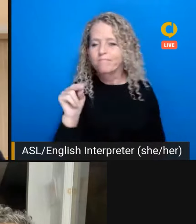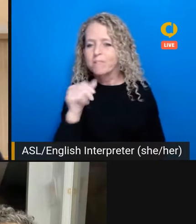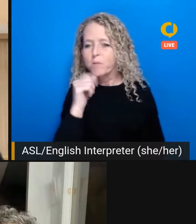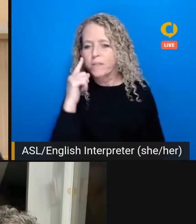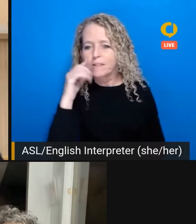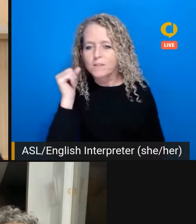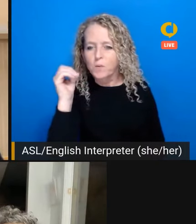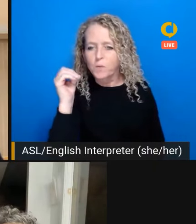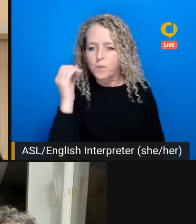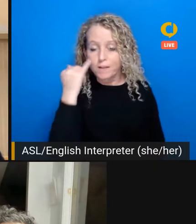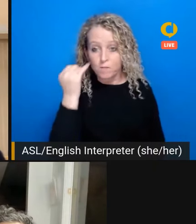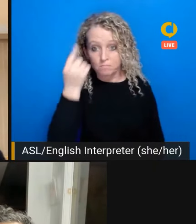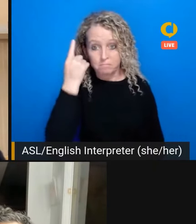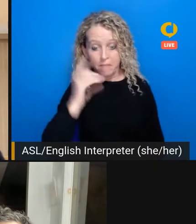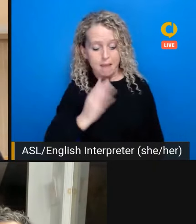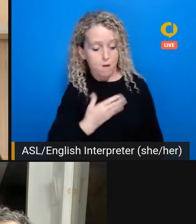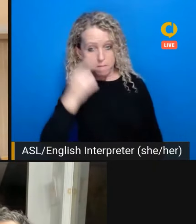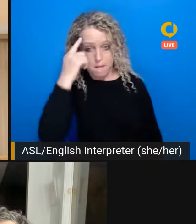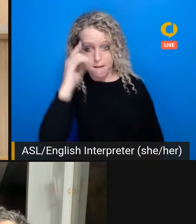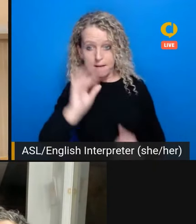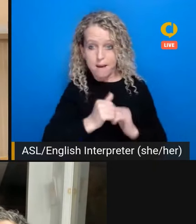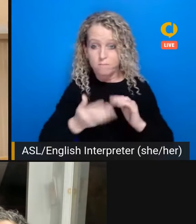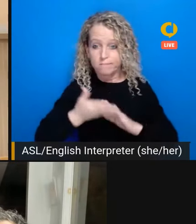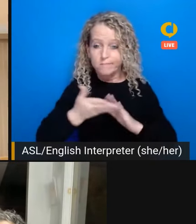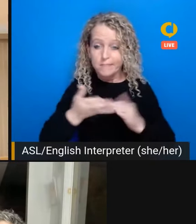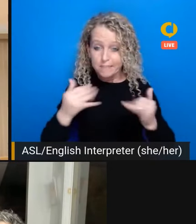how our own minds work.